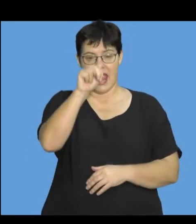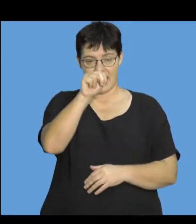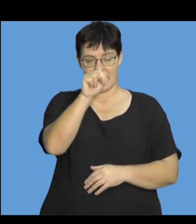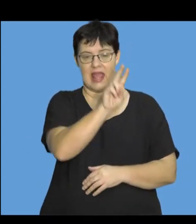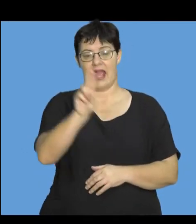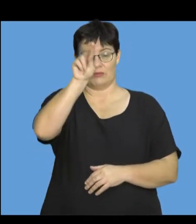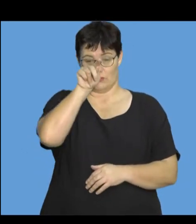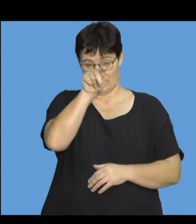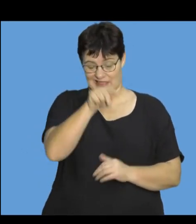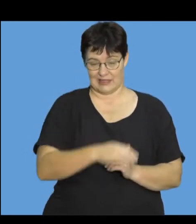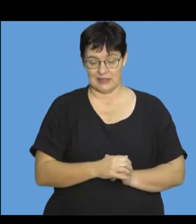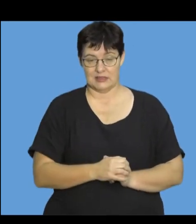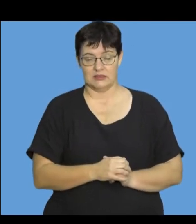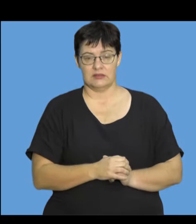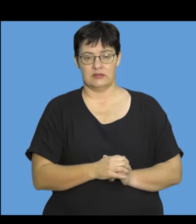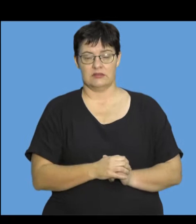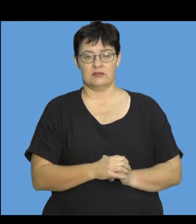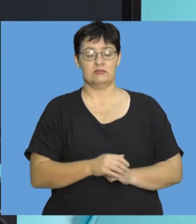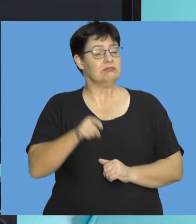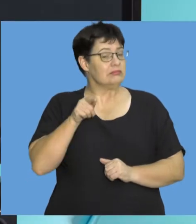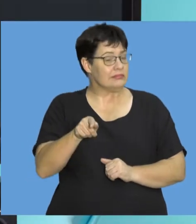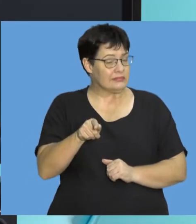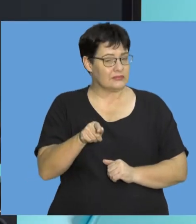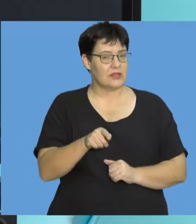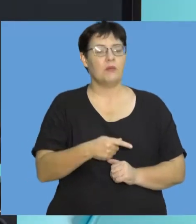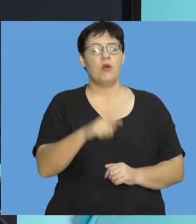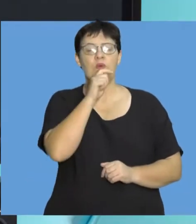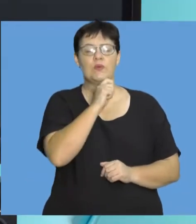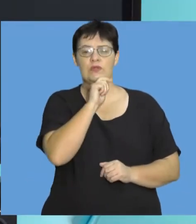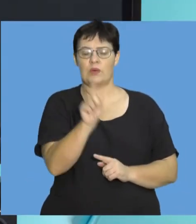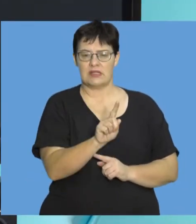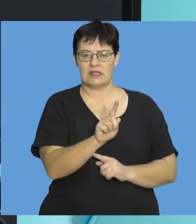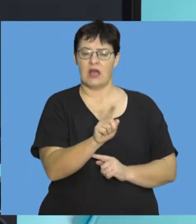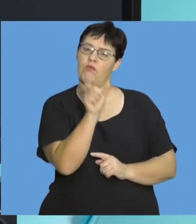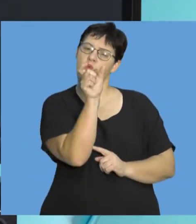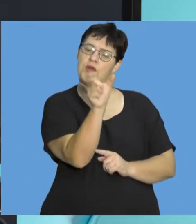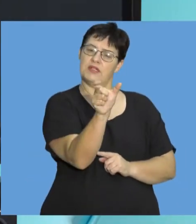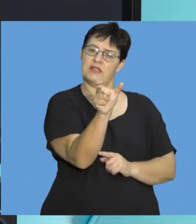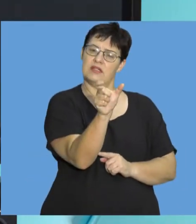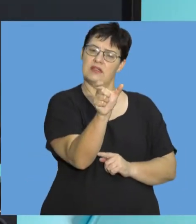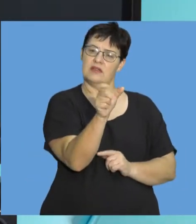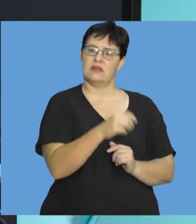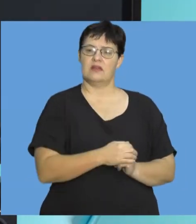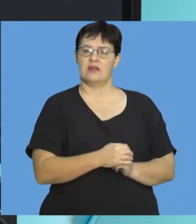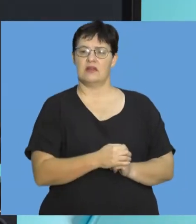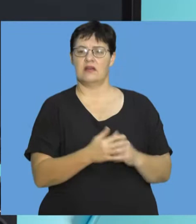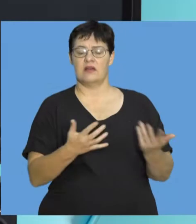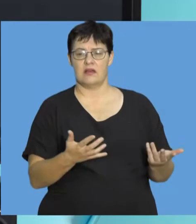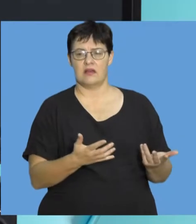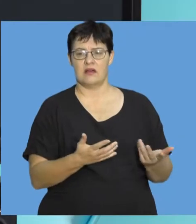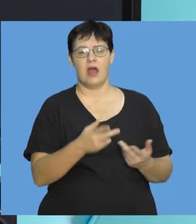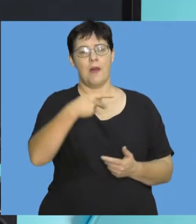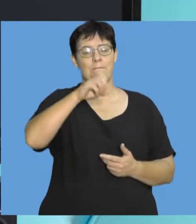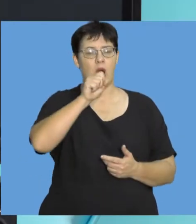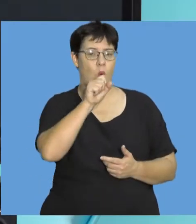the exponent. Now with this, what I have here, I'm going to be using a term that is power, right? And when I